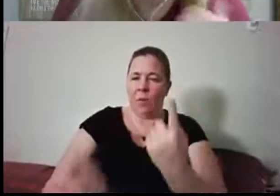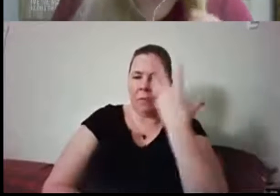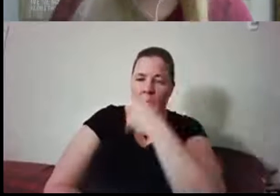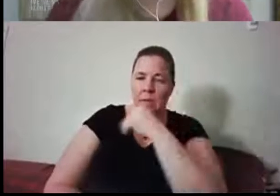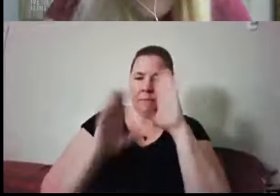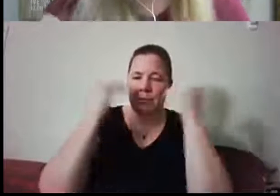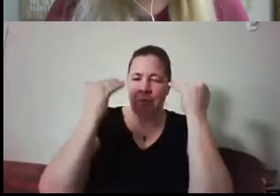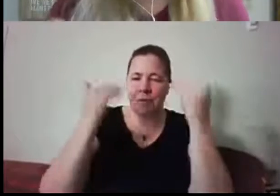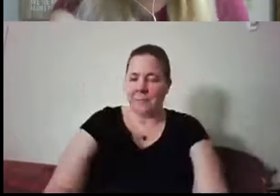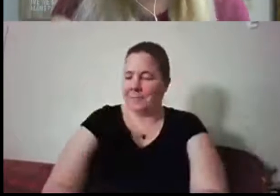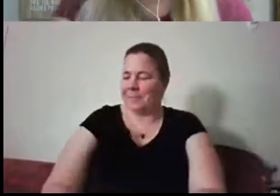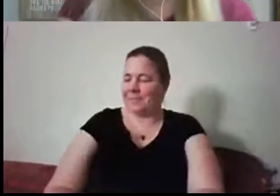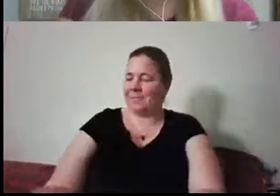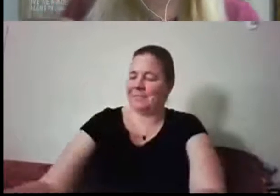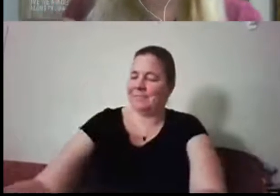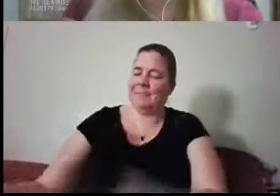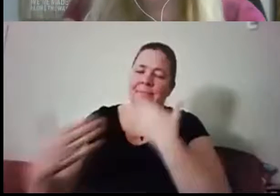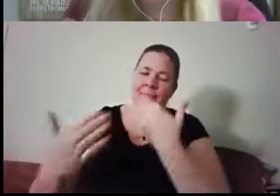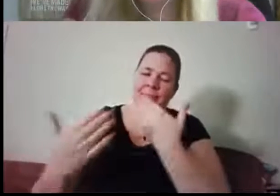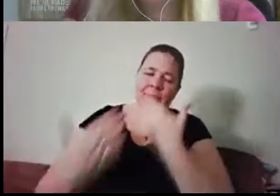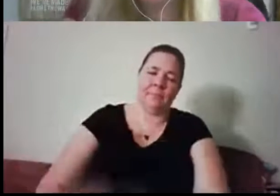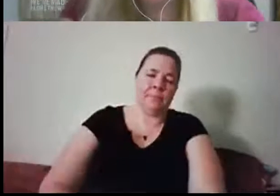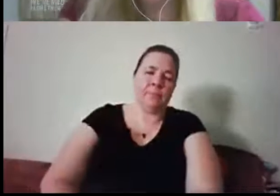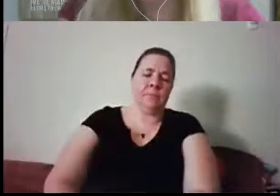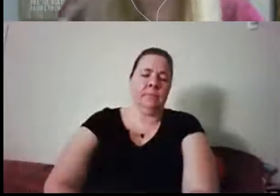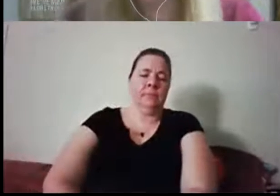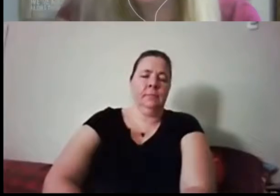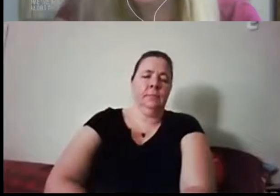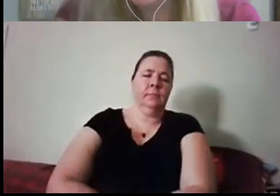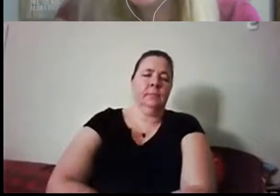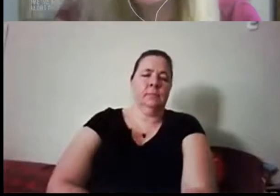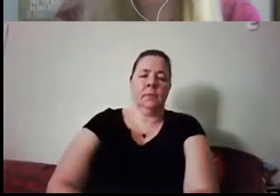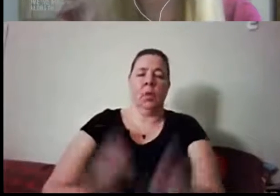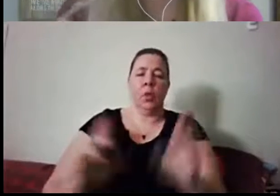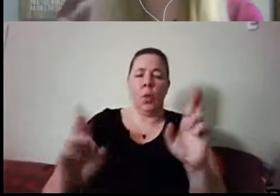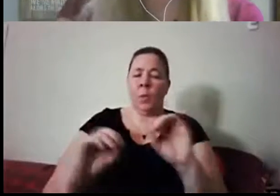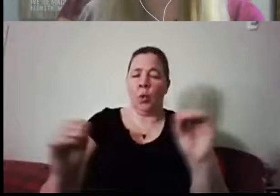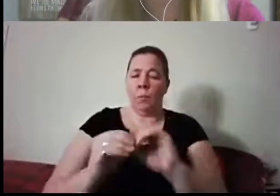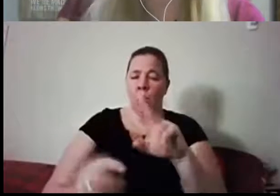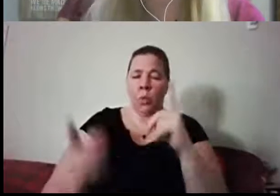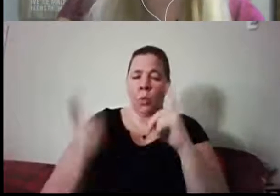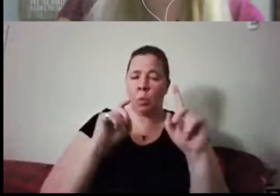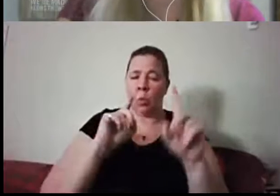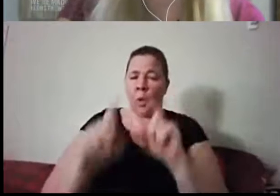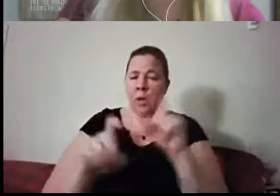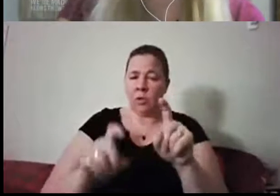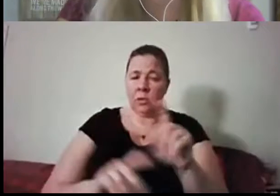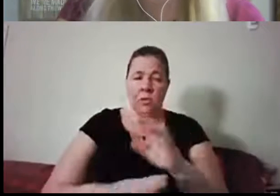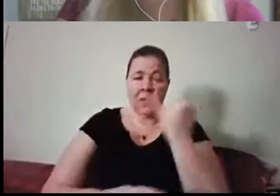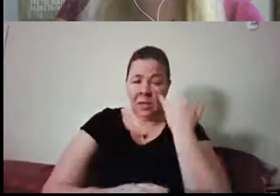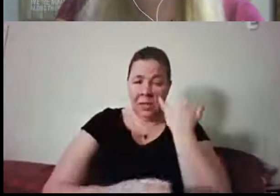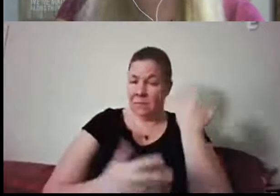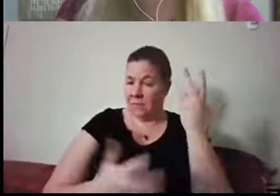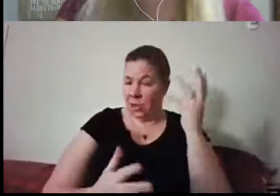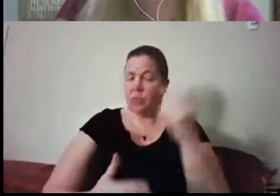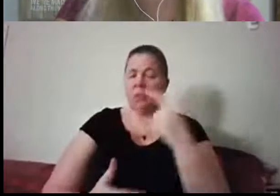smile. Thank you. Yes. Hopefully there are no more questions. If there aren't, we will be glad to wrap this up, and so